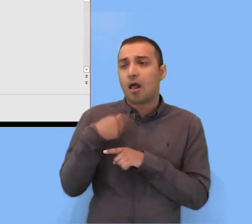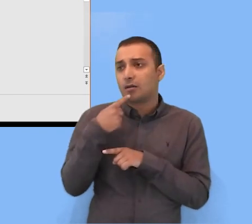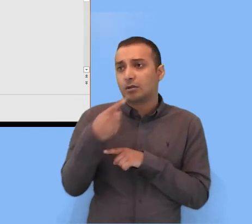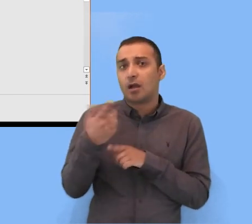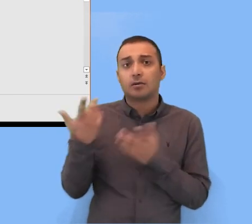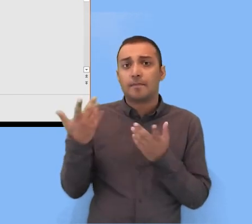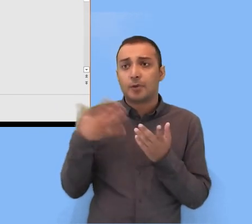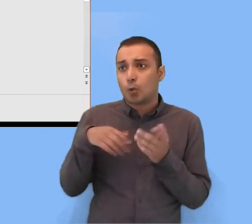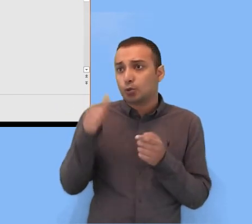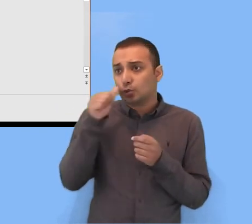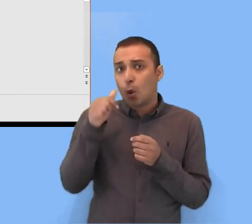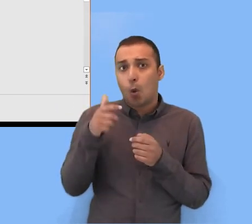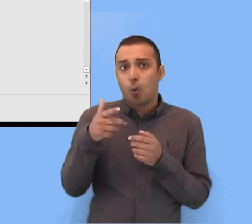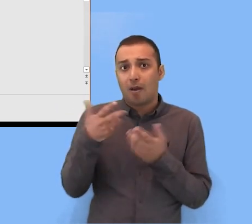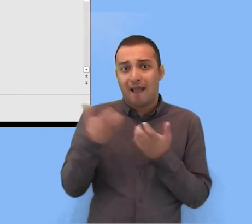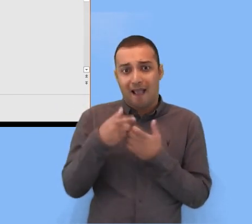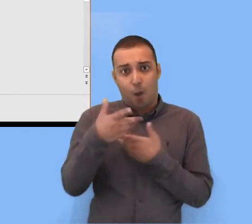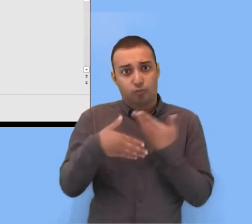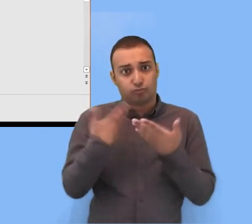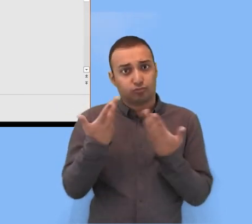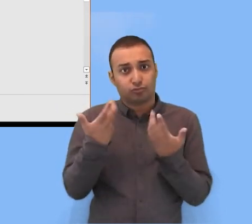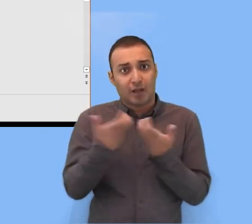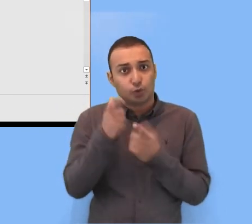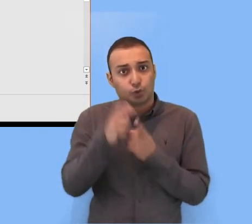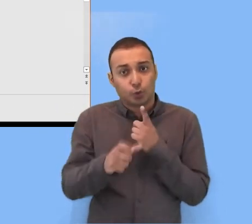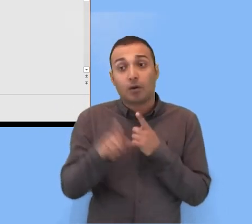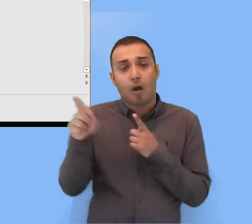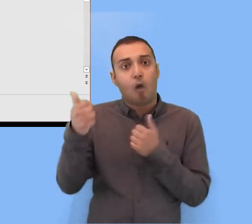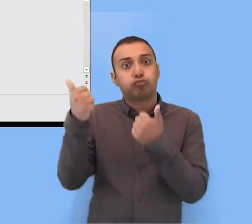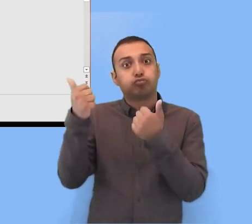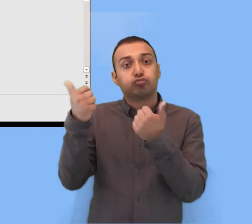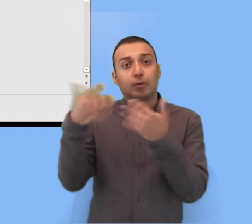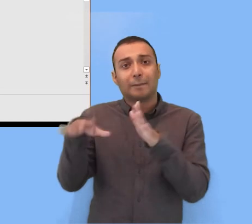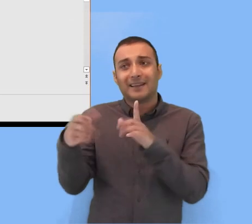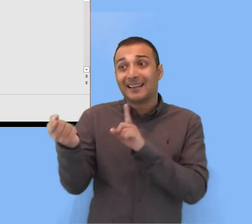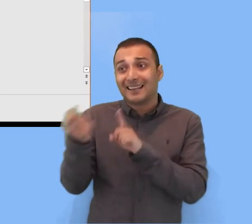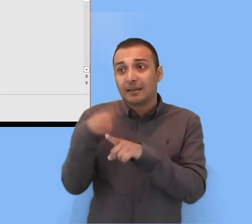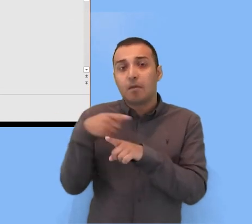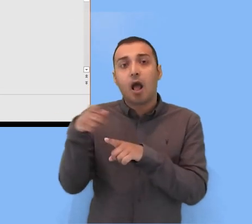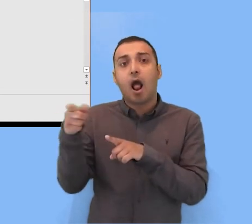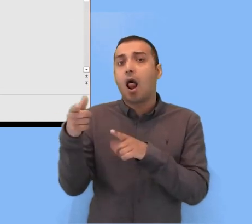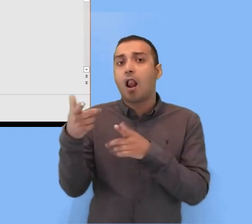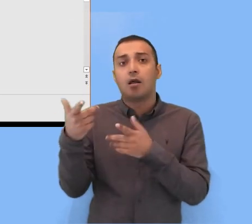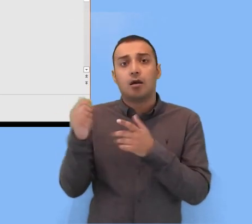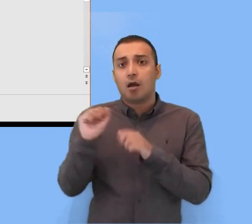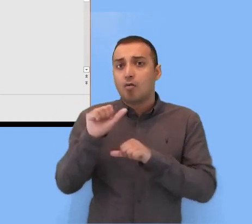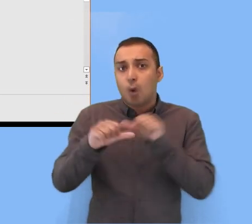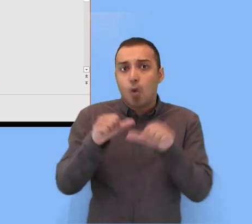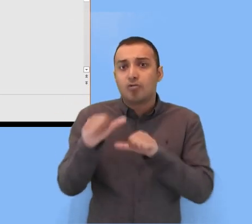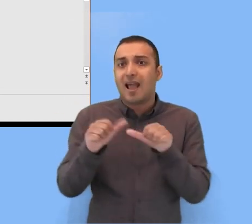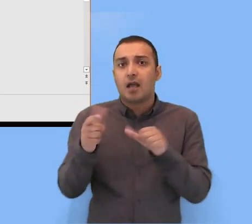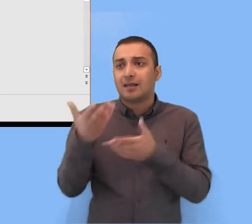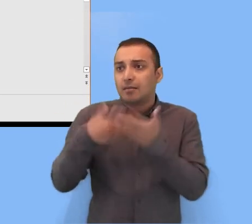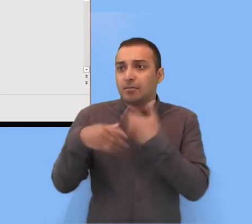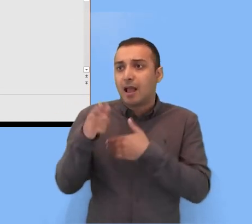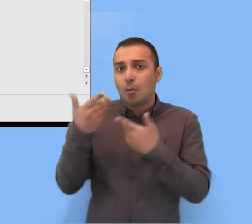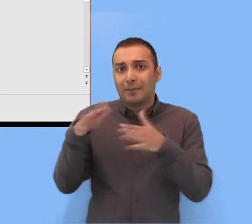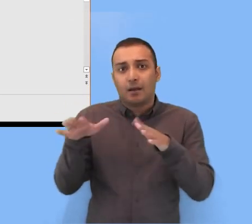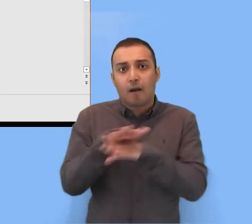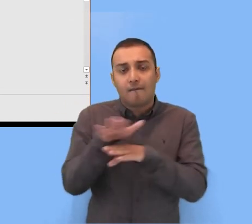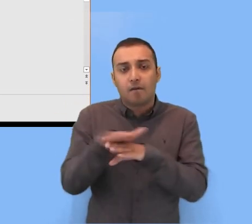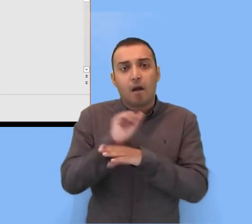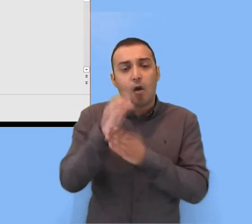They were really good and emailed back about her progress and what they were covering in the curriculum. During